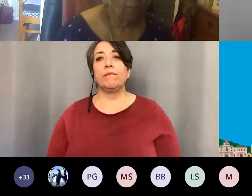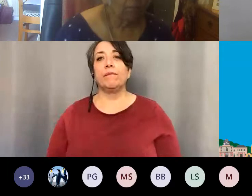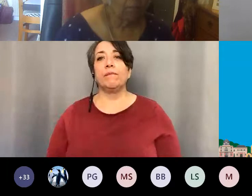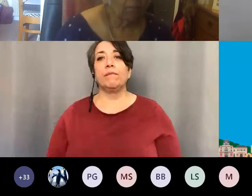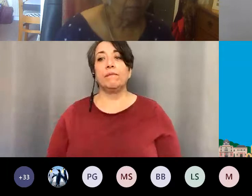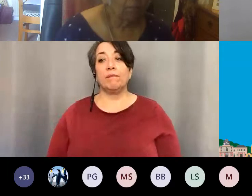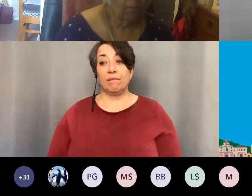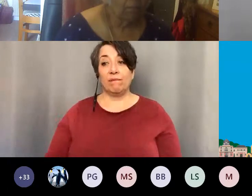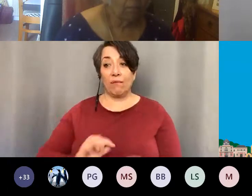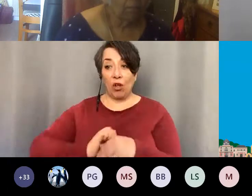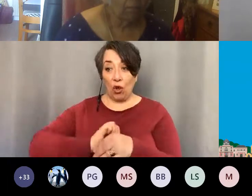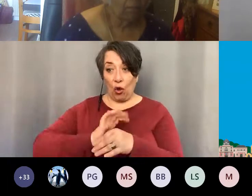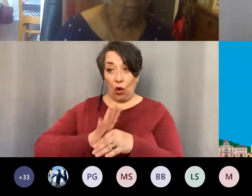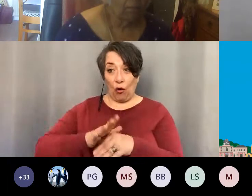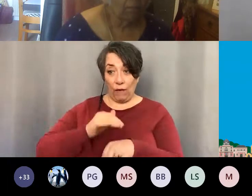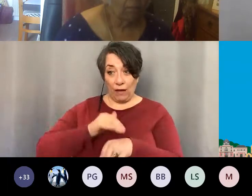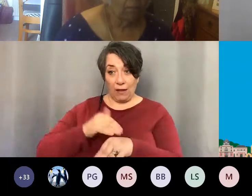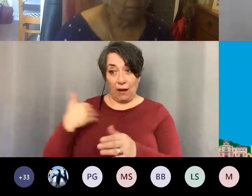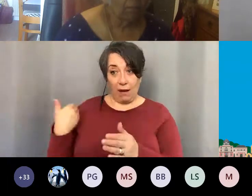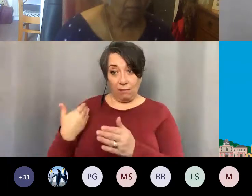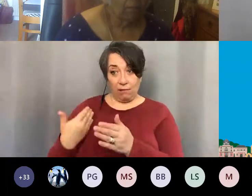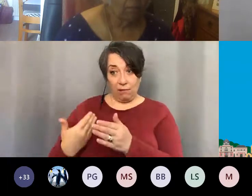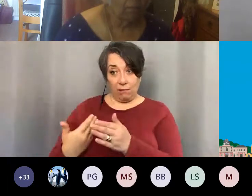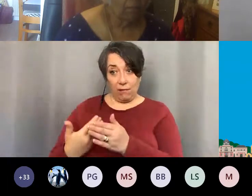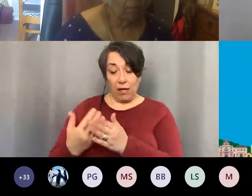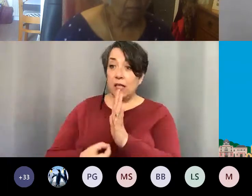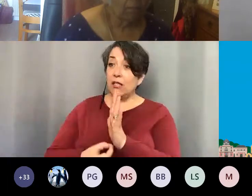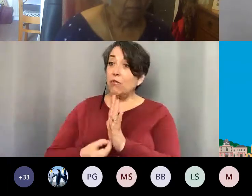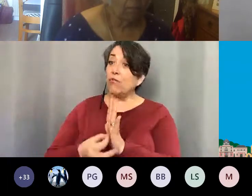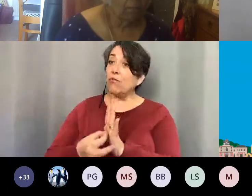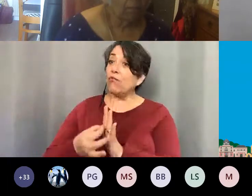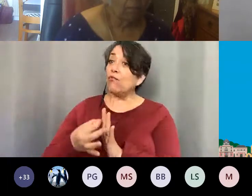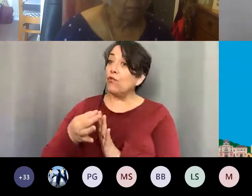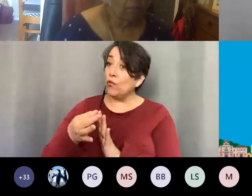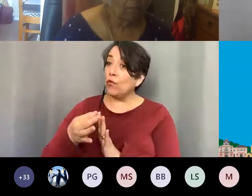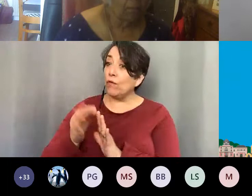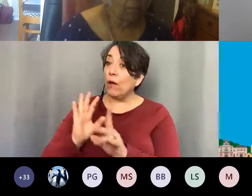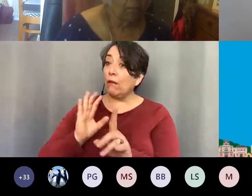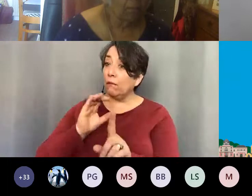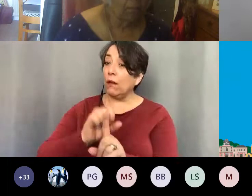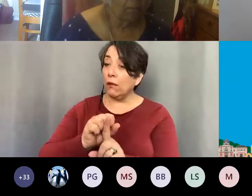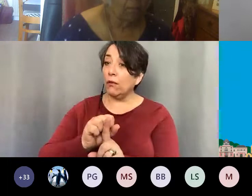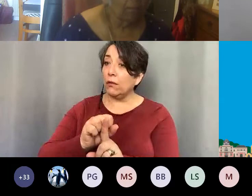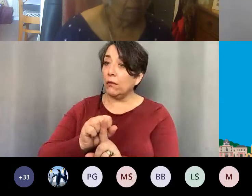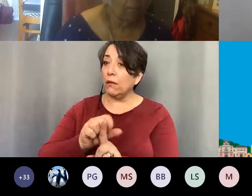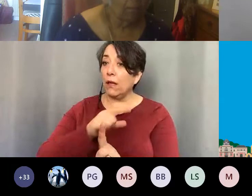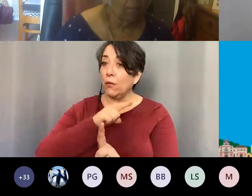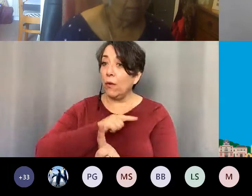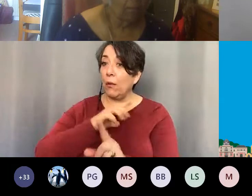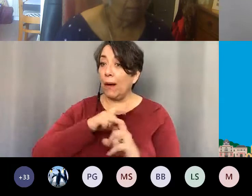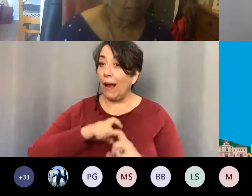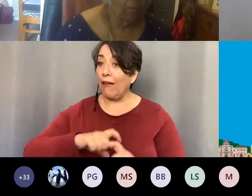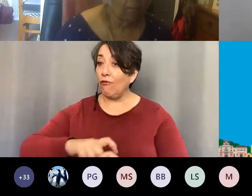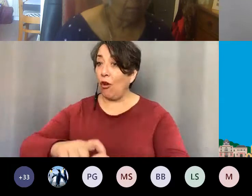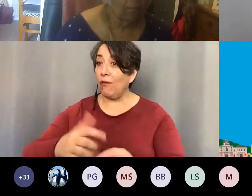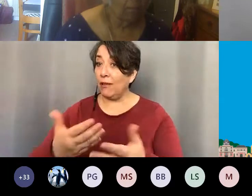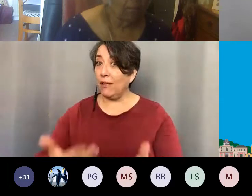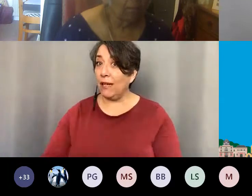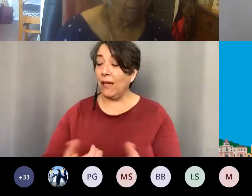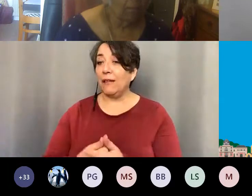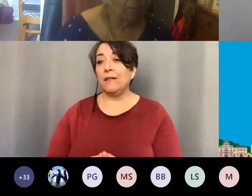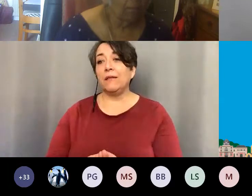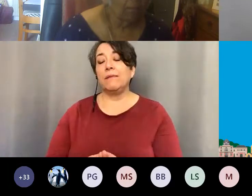COVID response to improve, and that's one of the reasons why we've extended it, because what the clinician is doing is the patient is not sitting